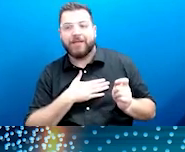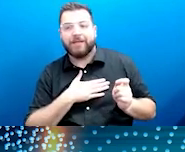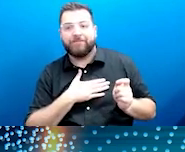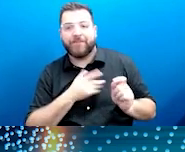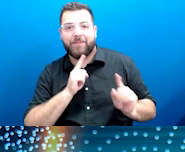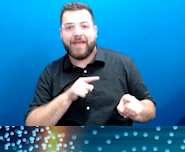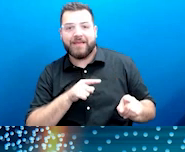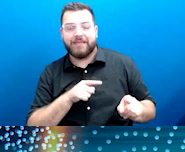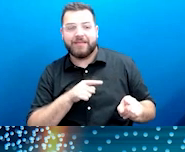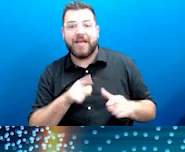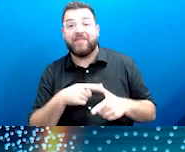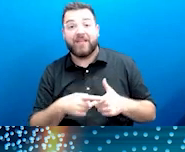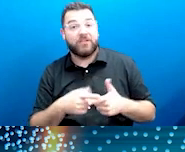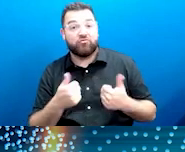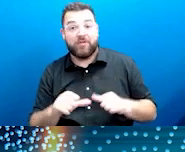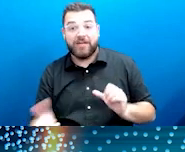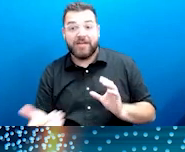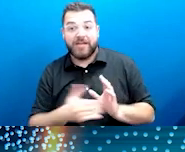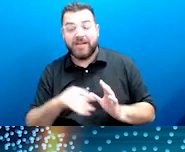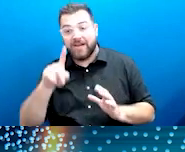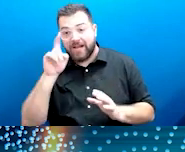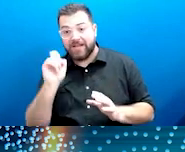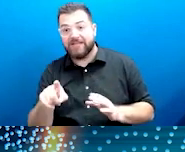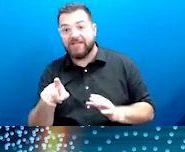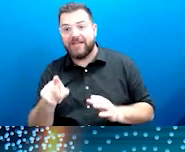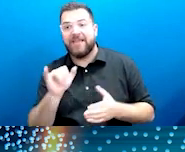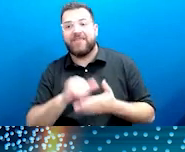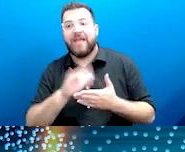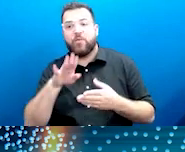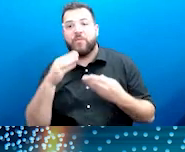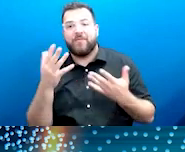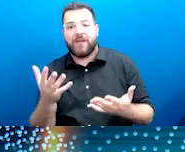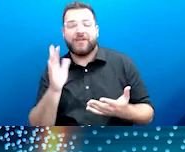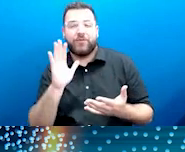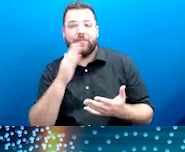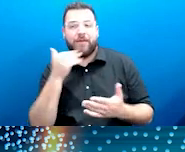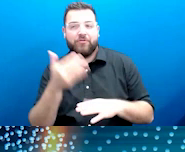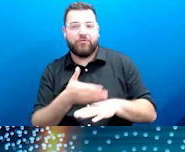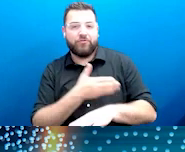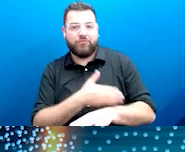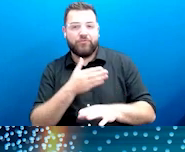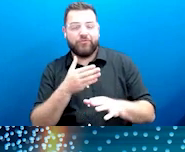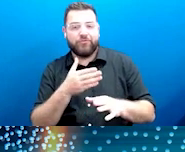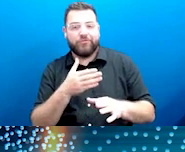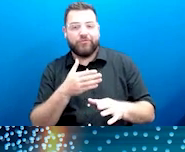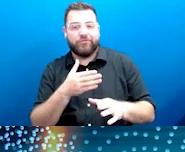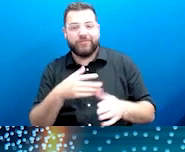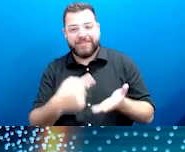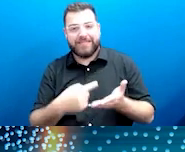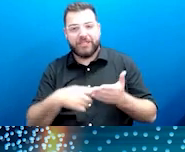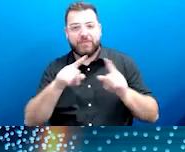you ask it another question. Then that will give you your discussion board prompt that's